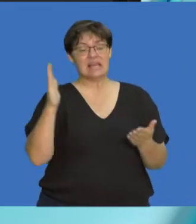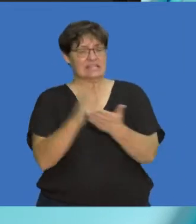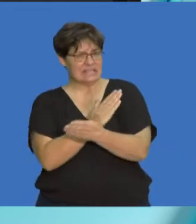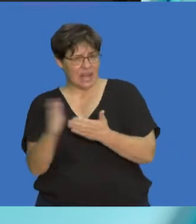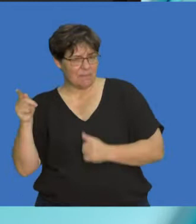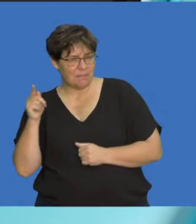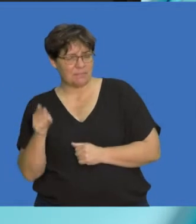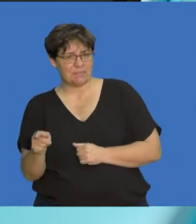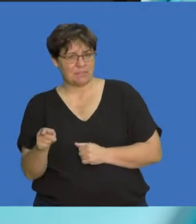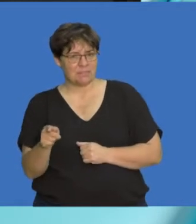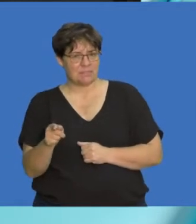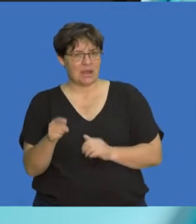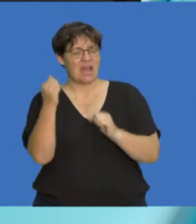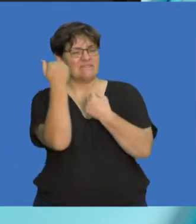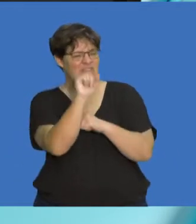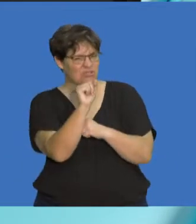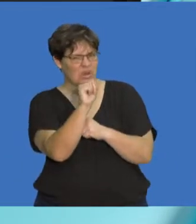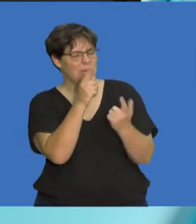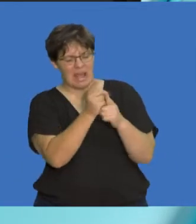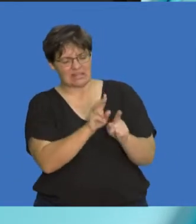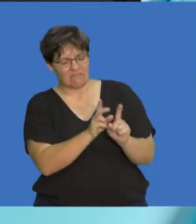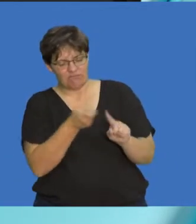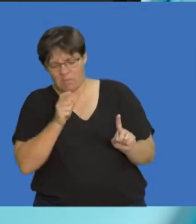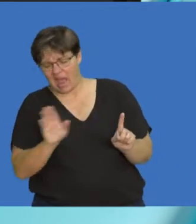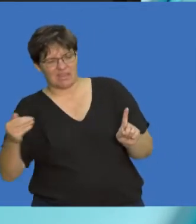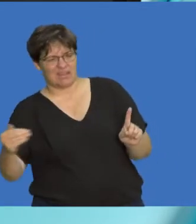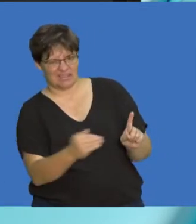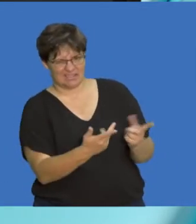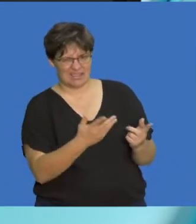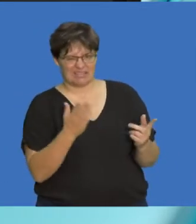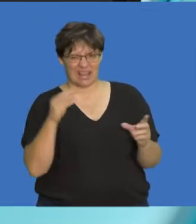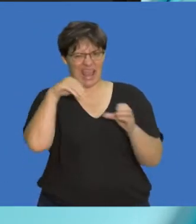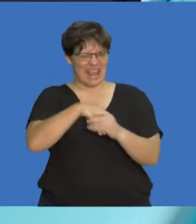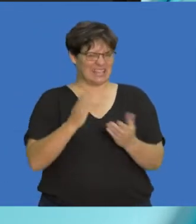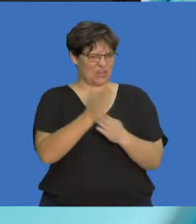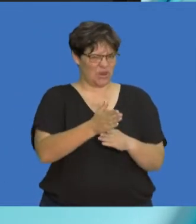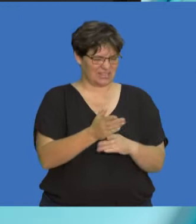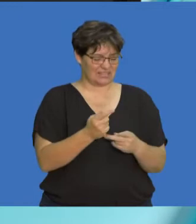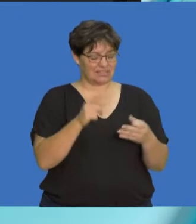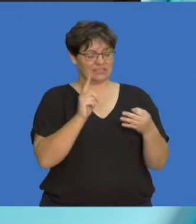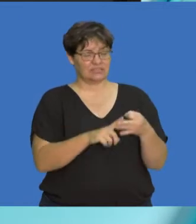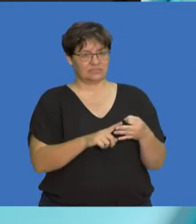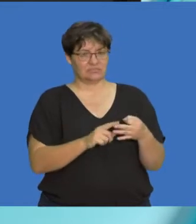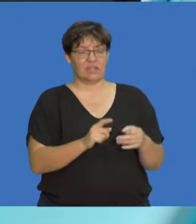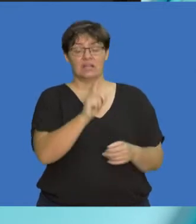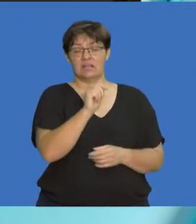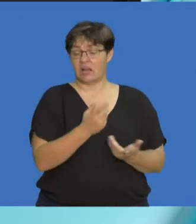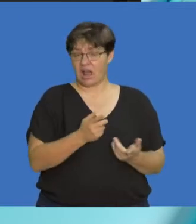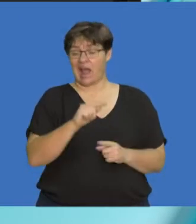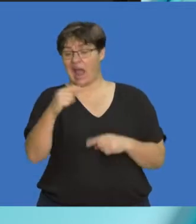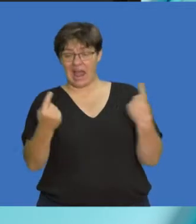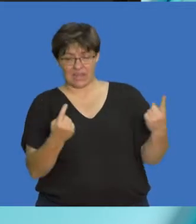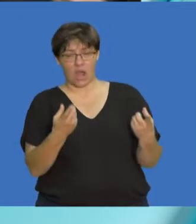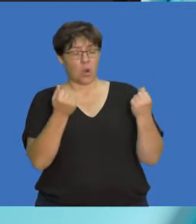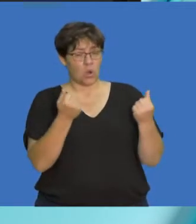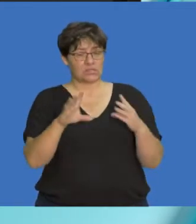to the factory, but indirectly, indirect labor. And third one, or the other cost component could have been